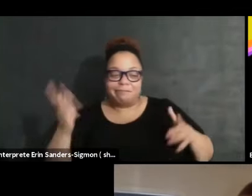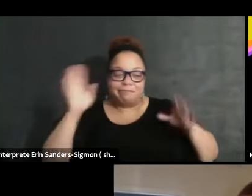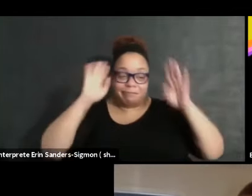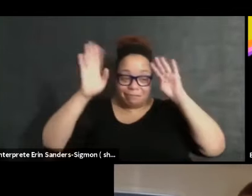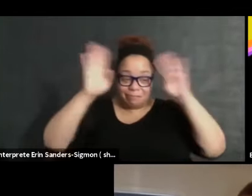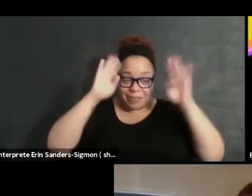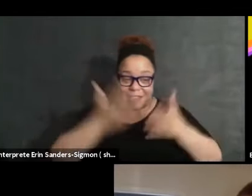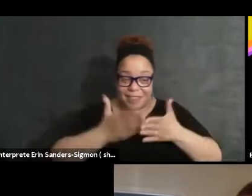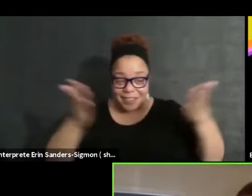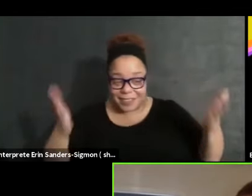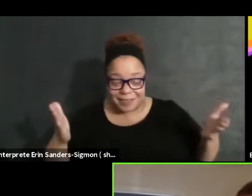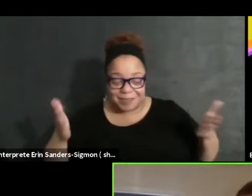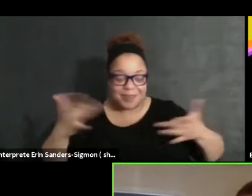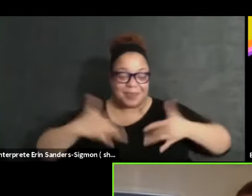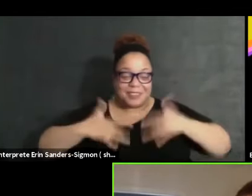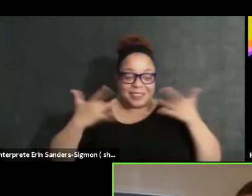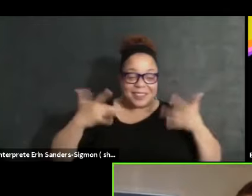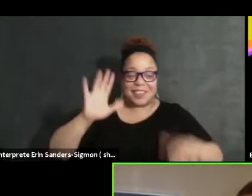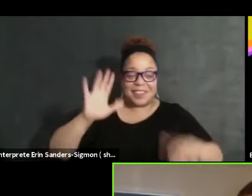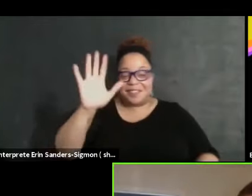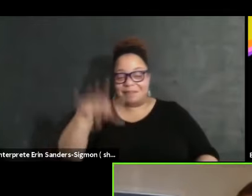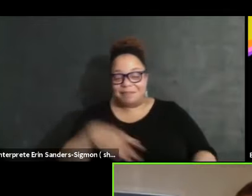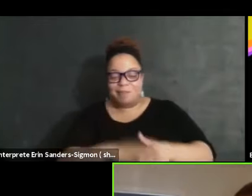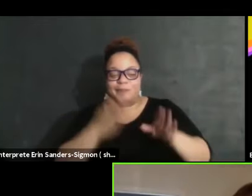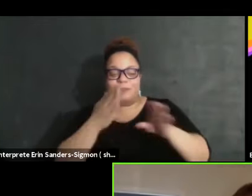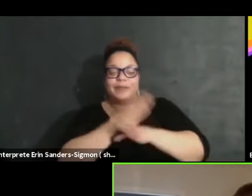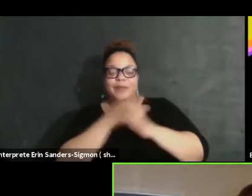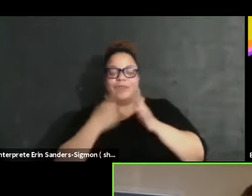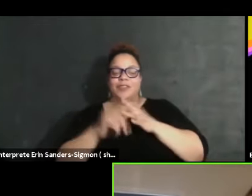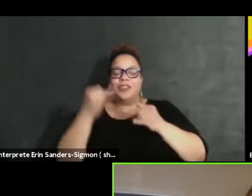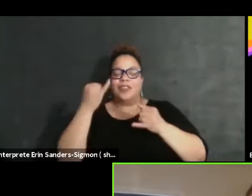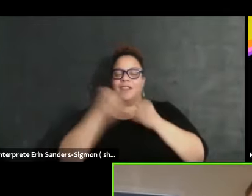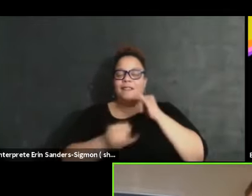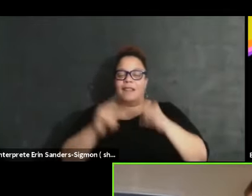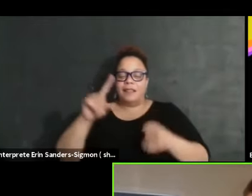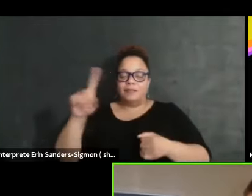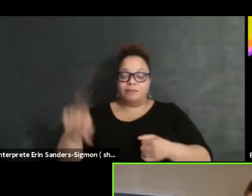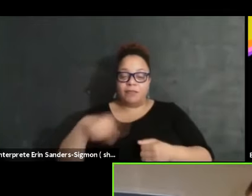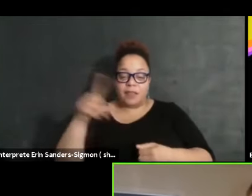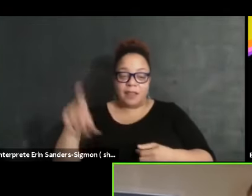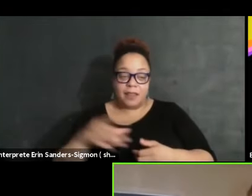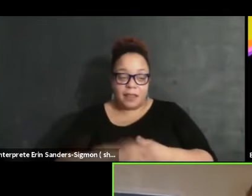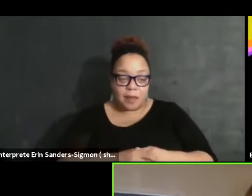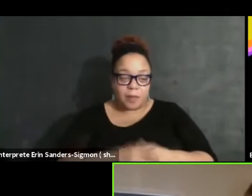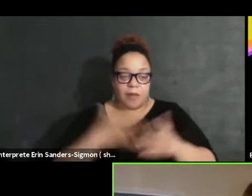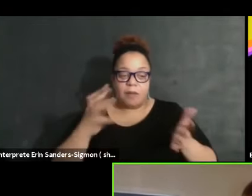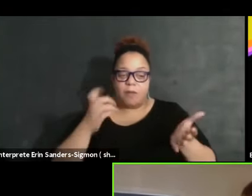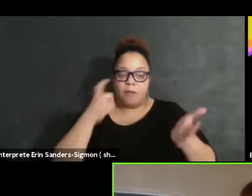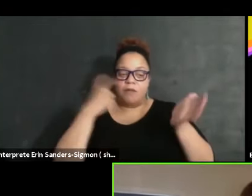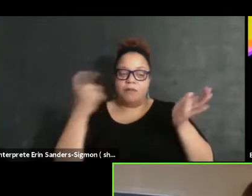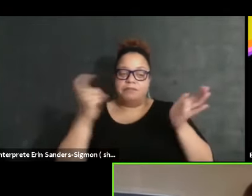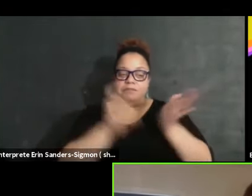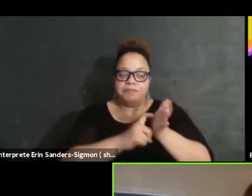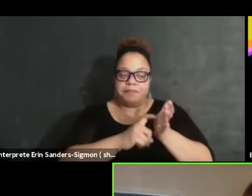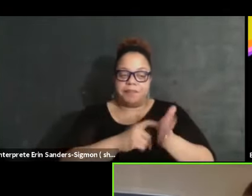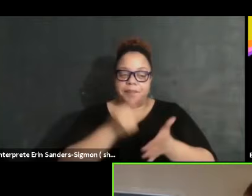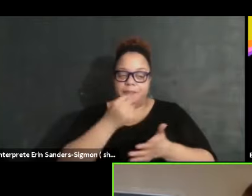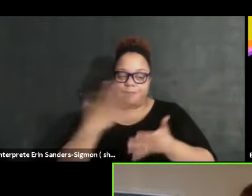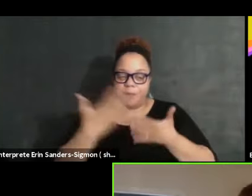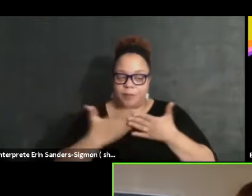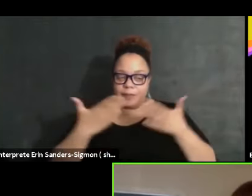before we're getting out of this last round. I just wanted to point out a few things before we're out of here, because we've been watching